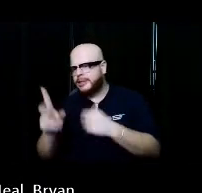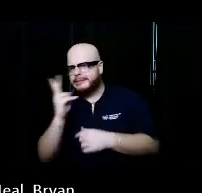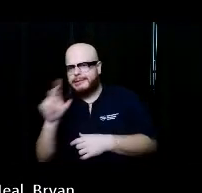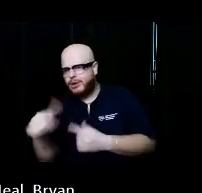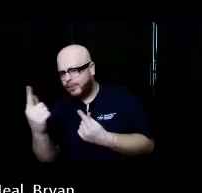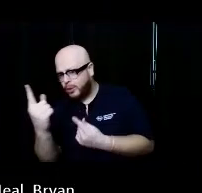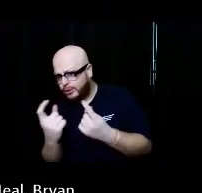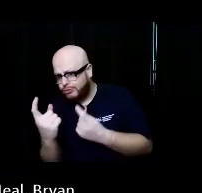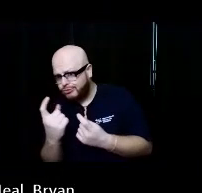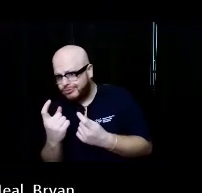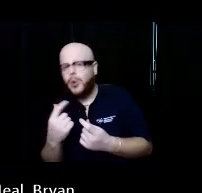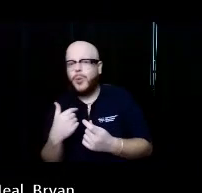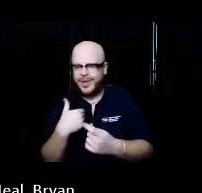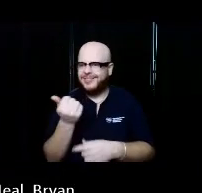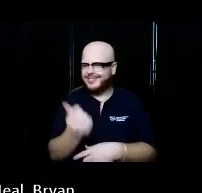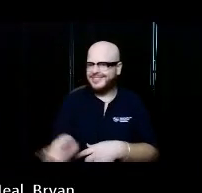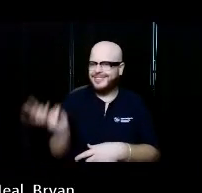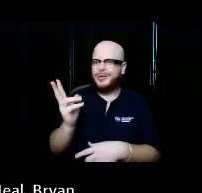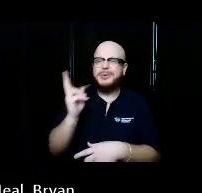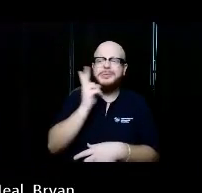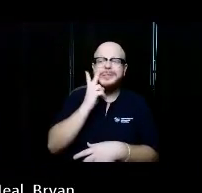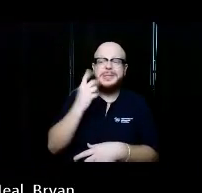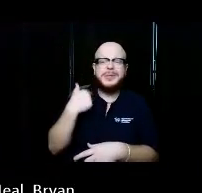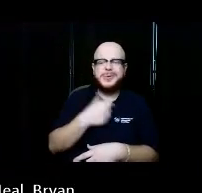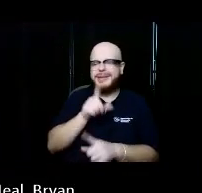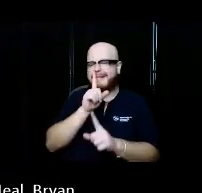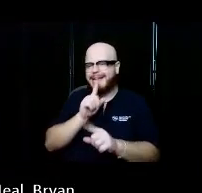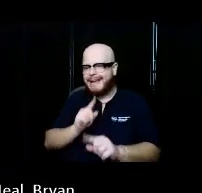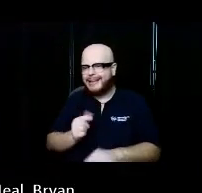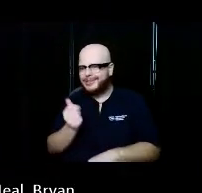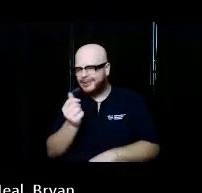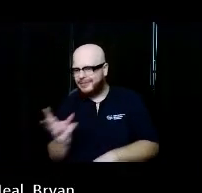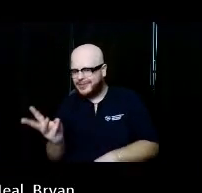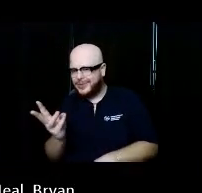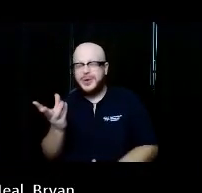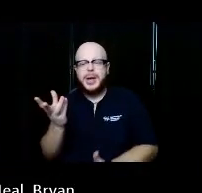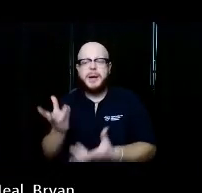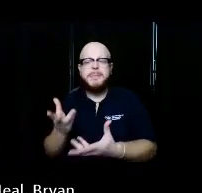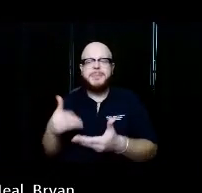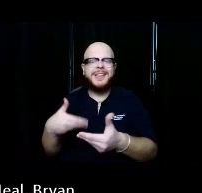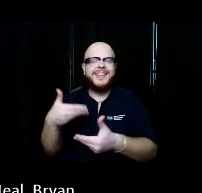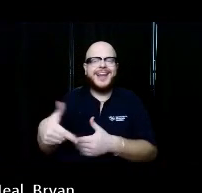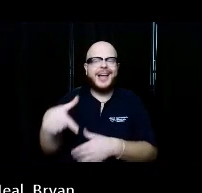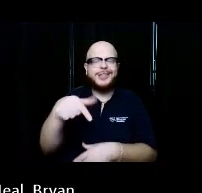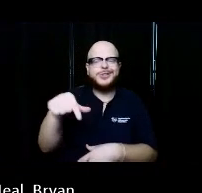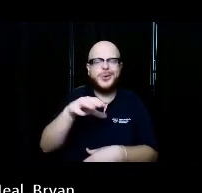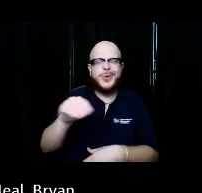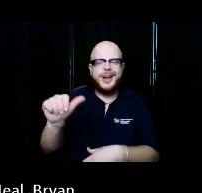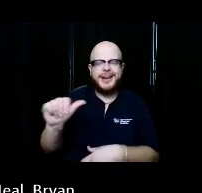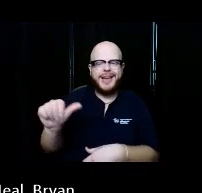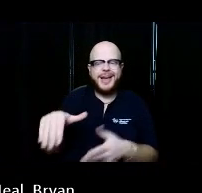We have quite a few. Let's see if we can address a couple, and we might get to some of these at the next Q&A break.